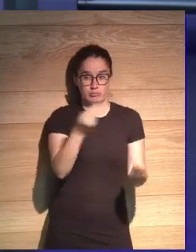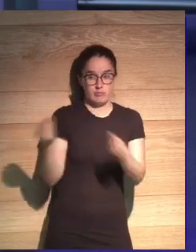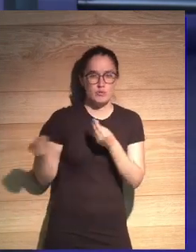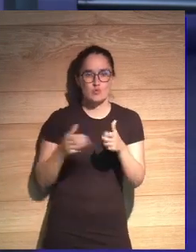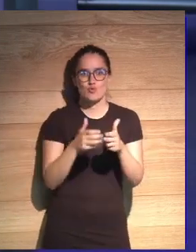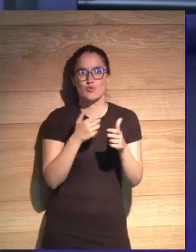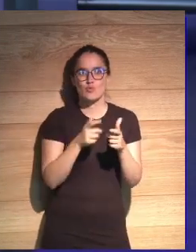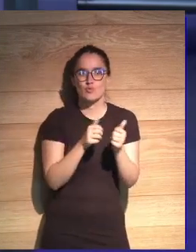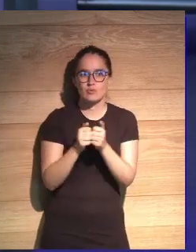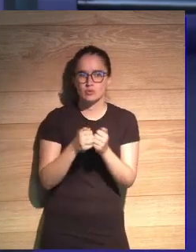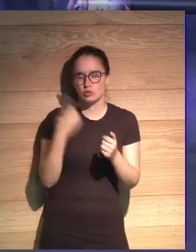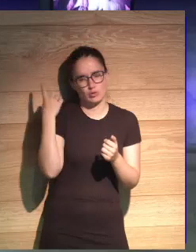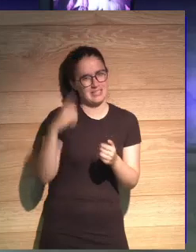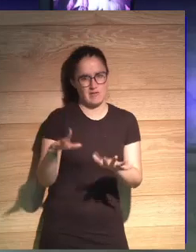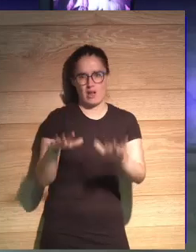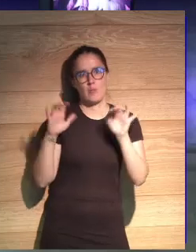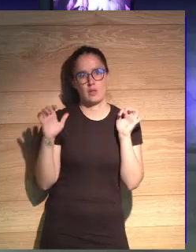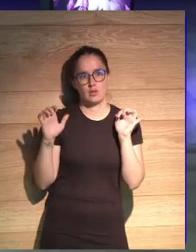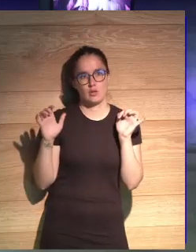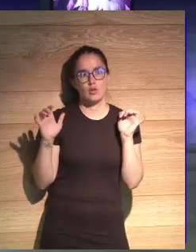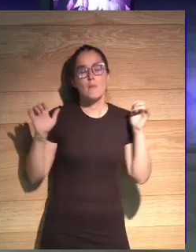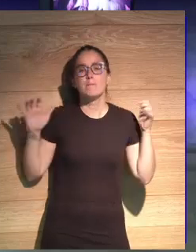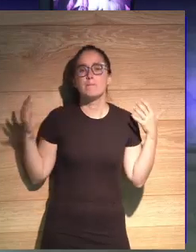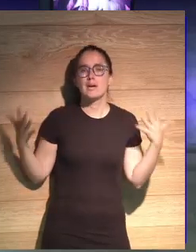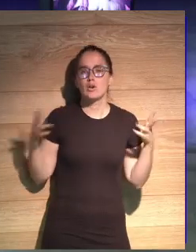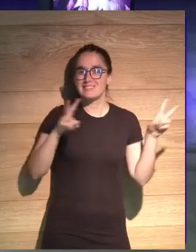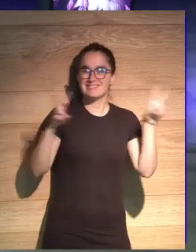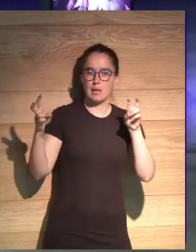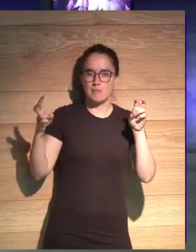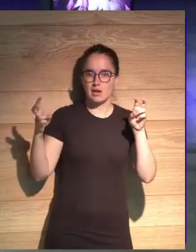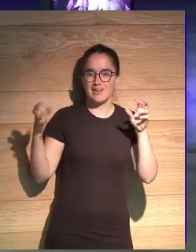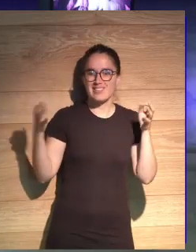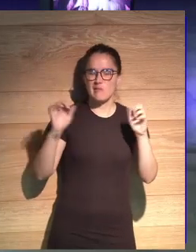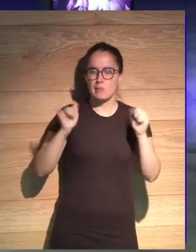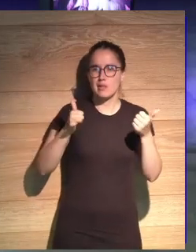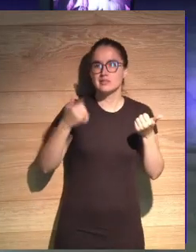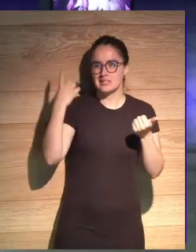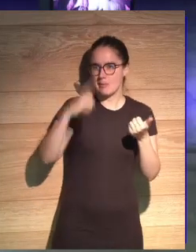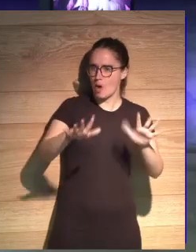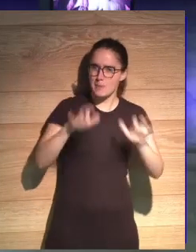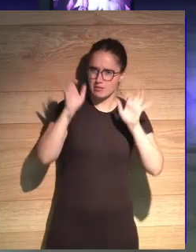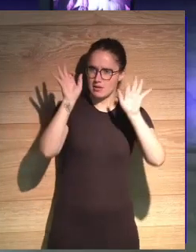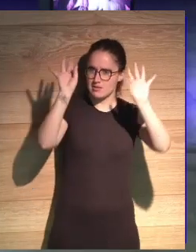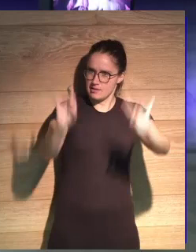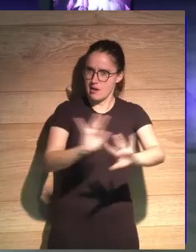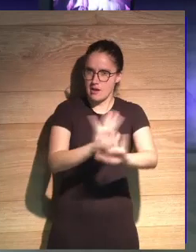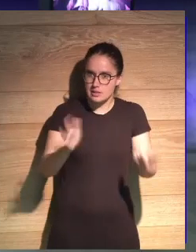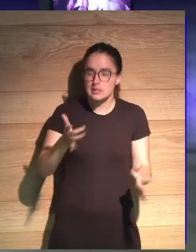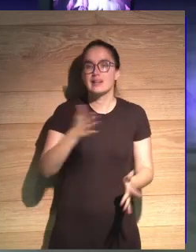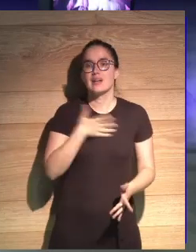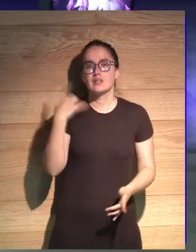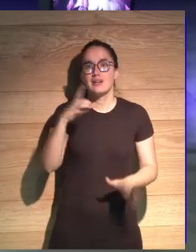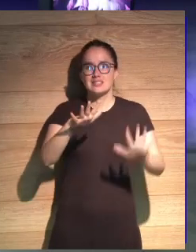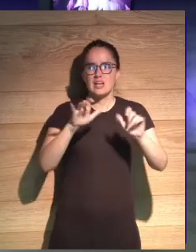that here we are among gamers, and we all know that we have learned a lot from video games. But the question that we should